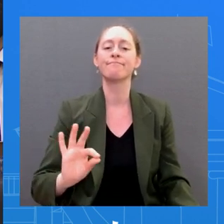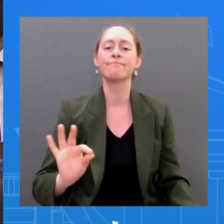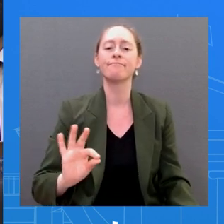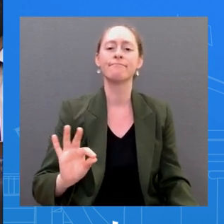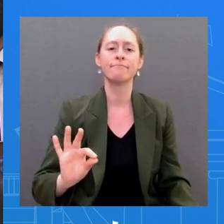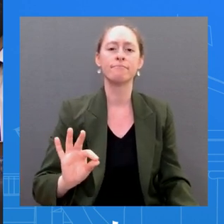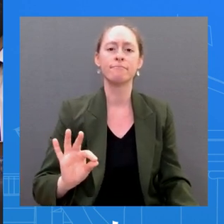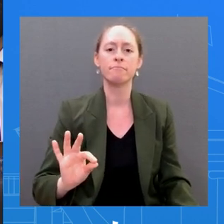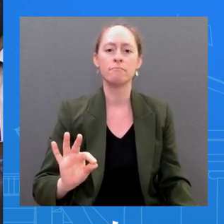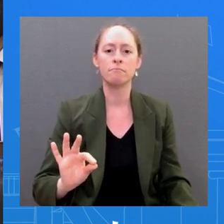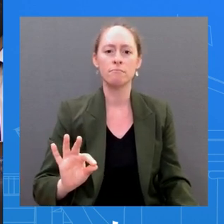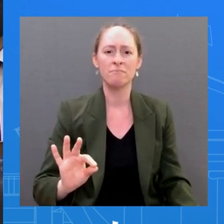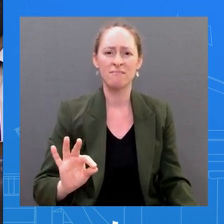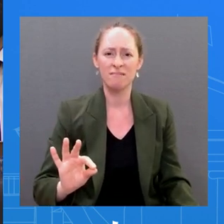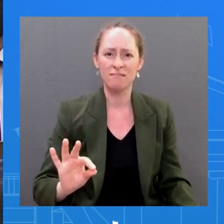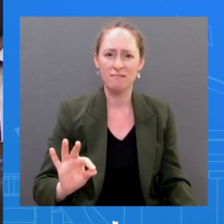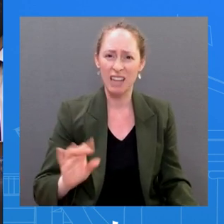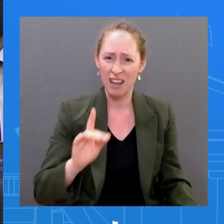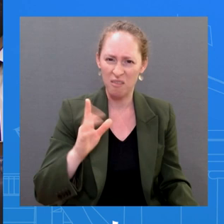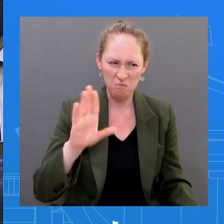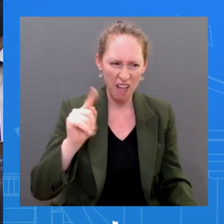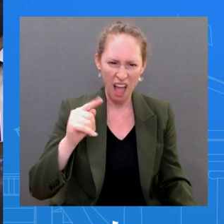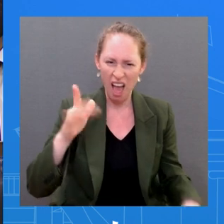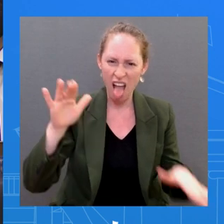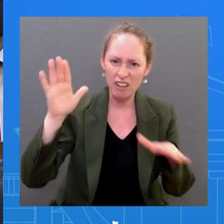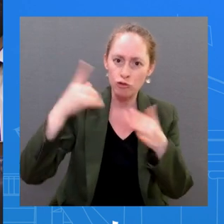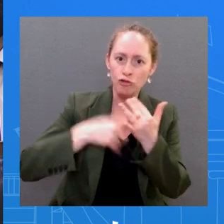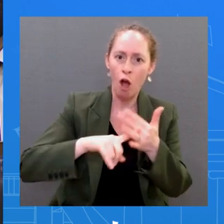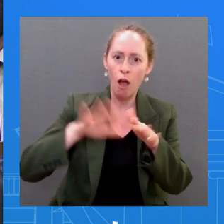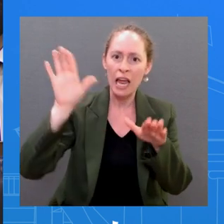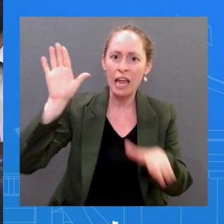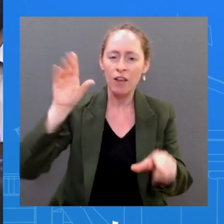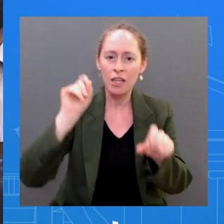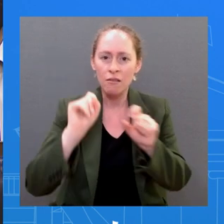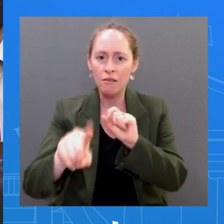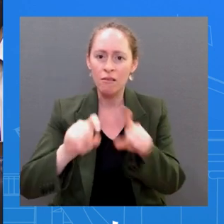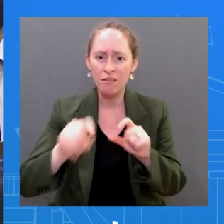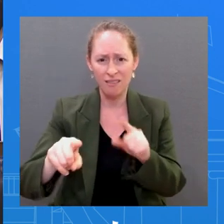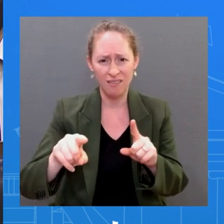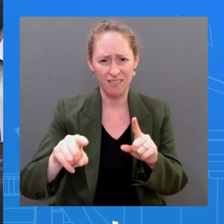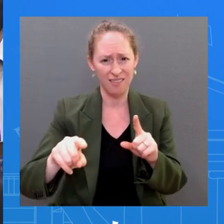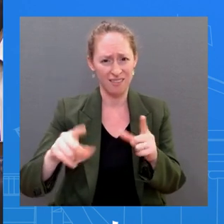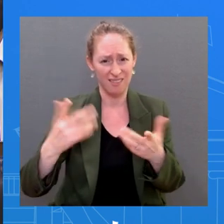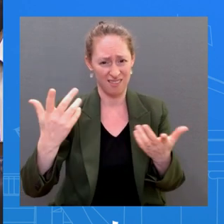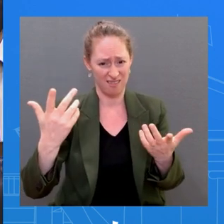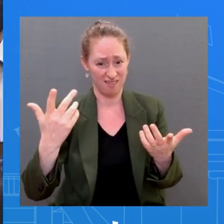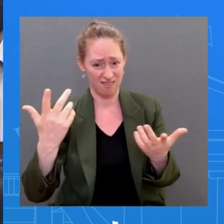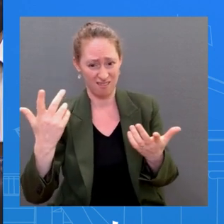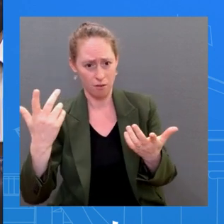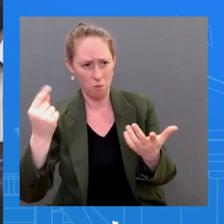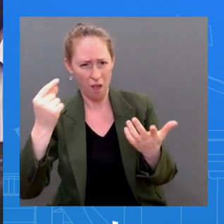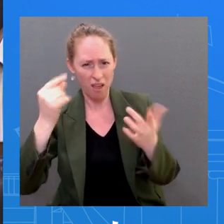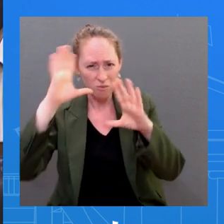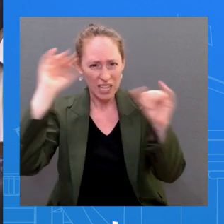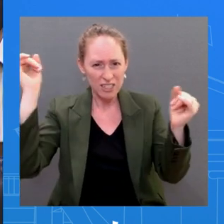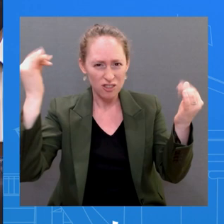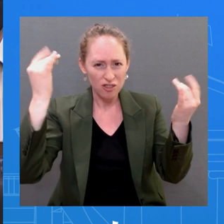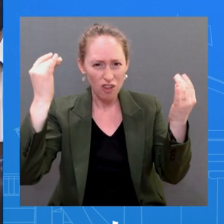Has the president, what are his thoughts about that, and has he made any efforts to reach out to Kevin McCarthy,